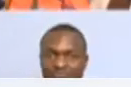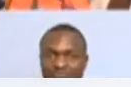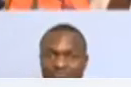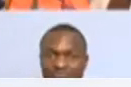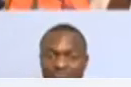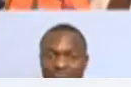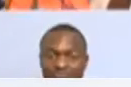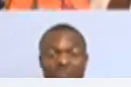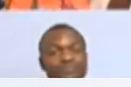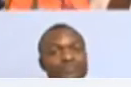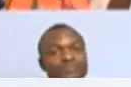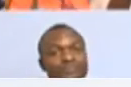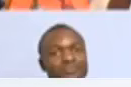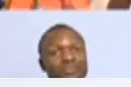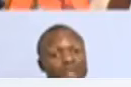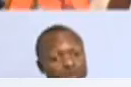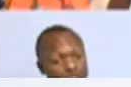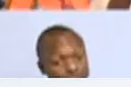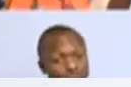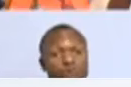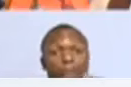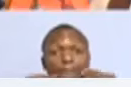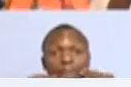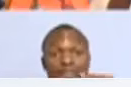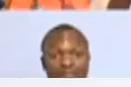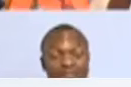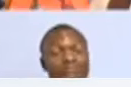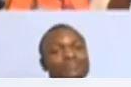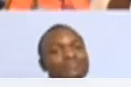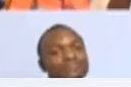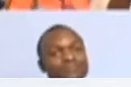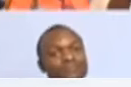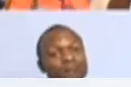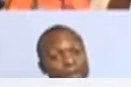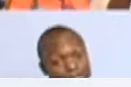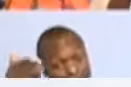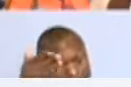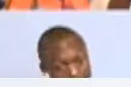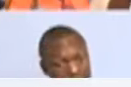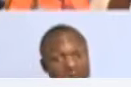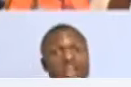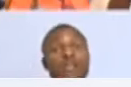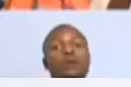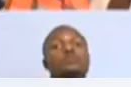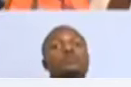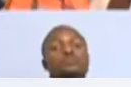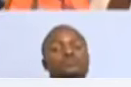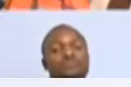on social media, whether it's behind a laptop or a